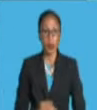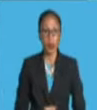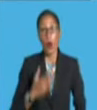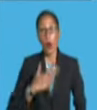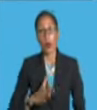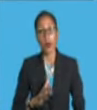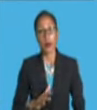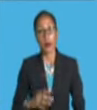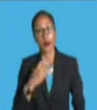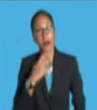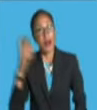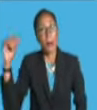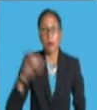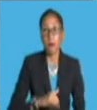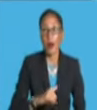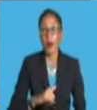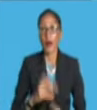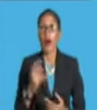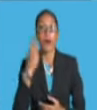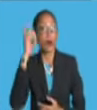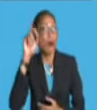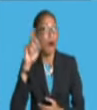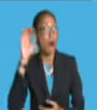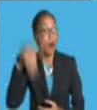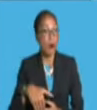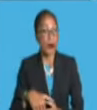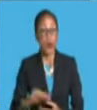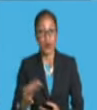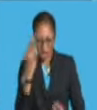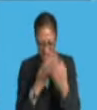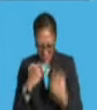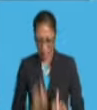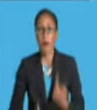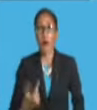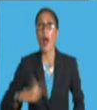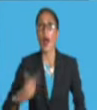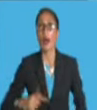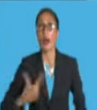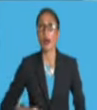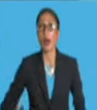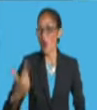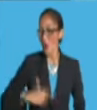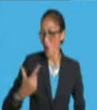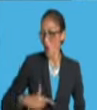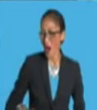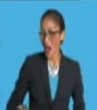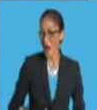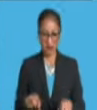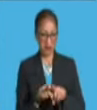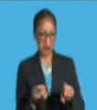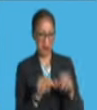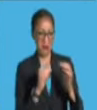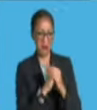he once called home. Madam Speaker, we have to ask ourselves why. Why do so many like my friend